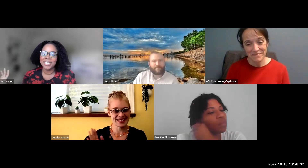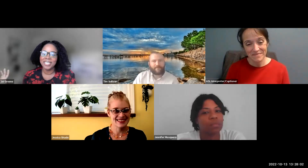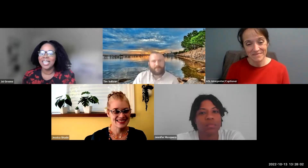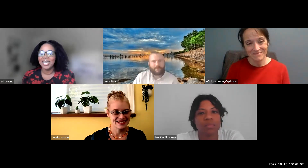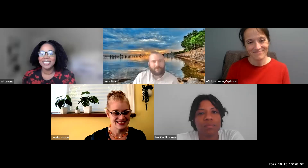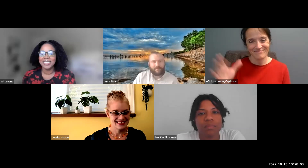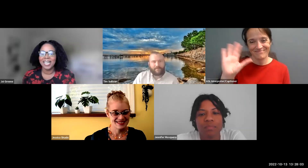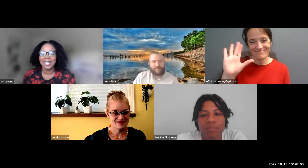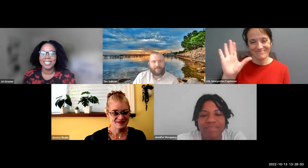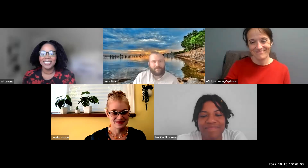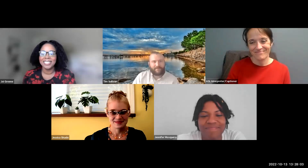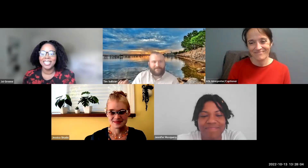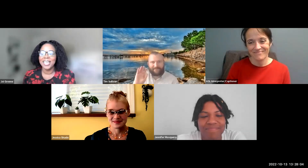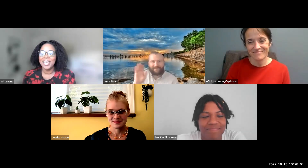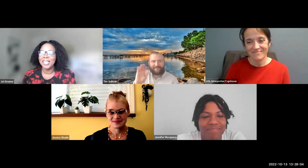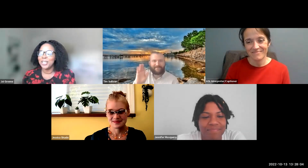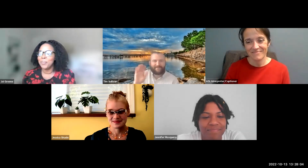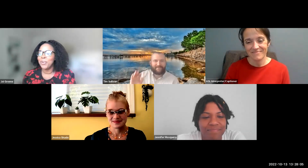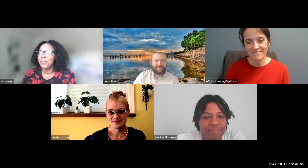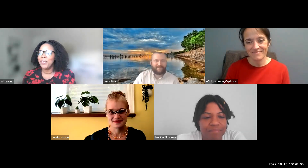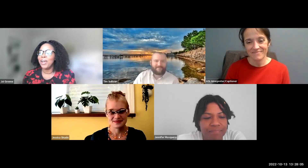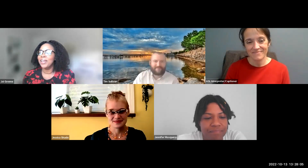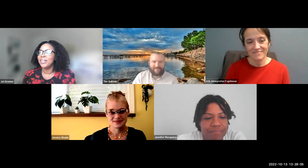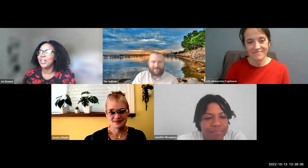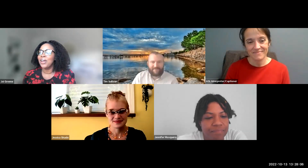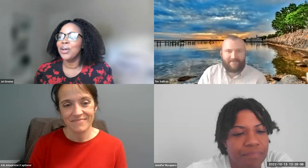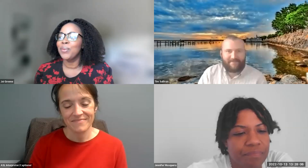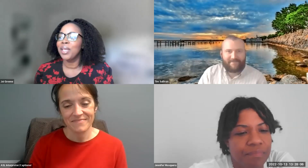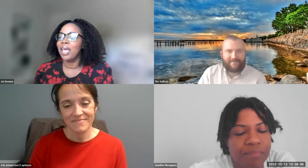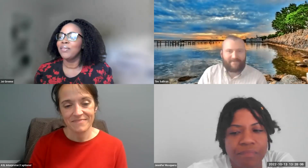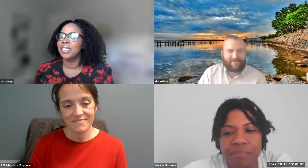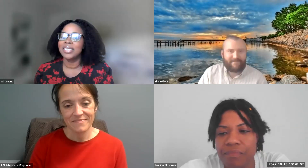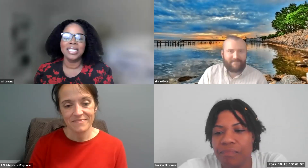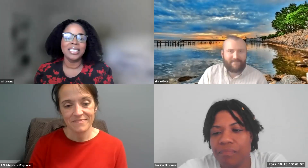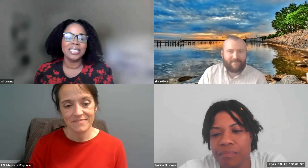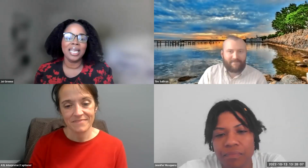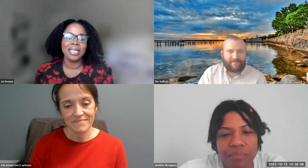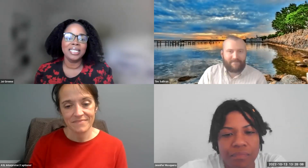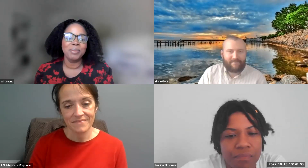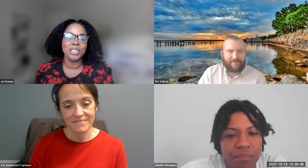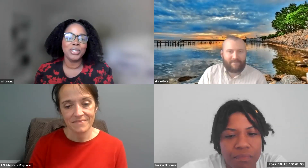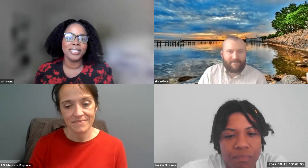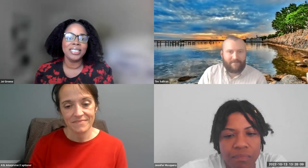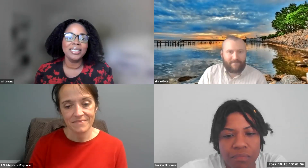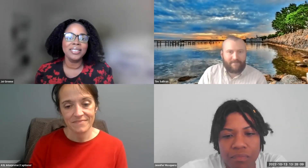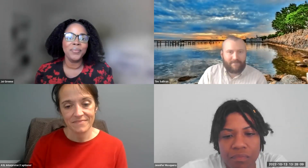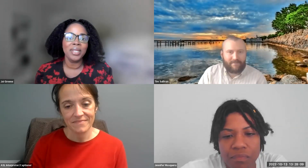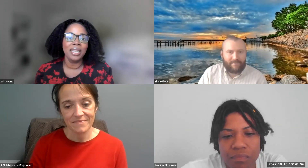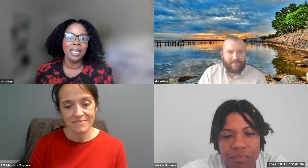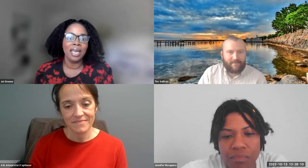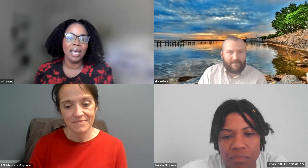Thank you. Thanks, guys. So moving right along, we have an exciting